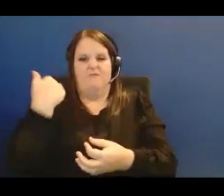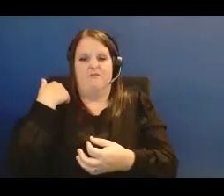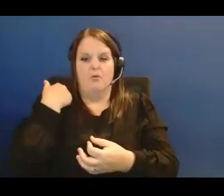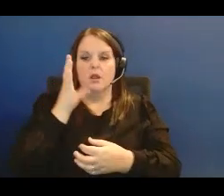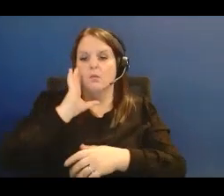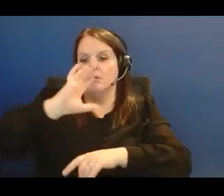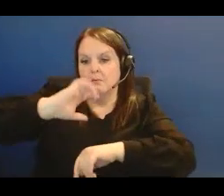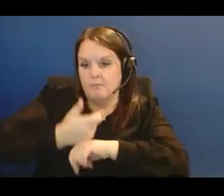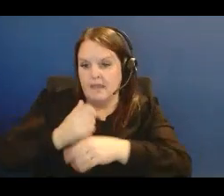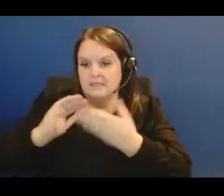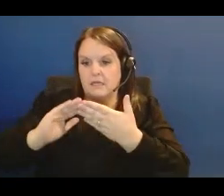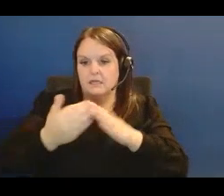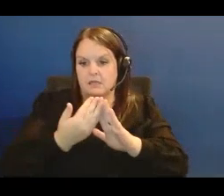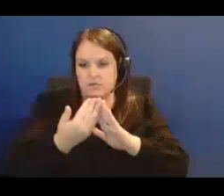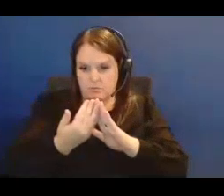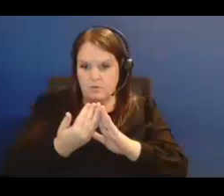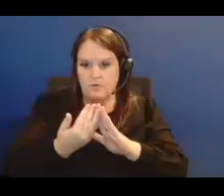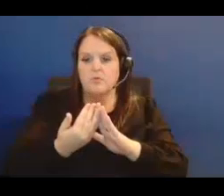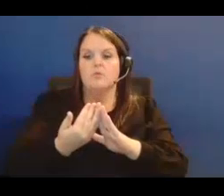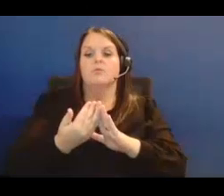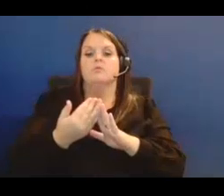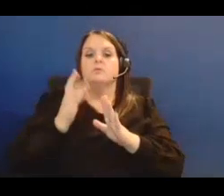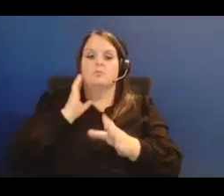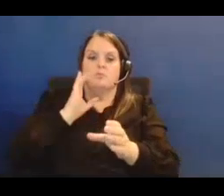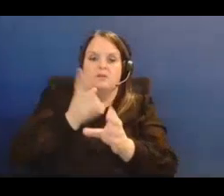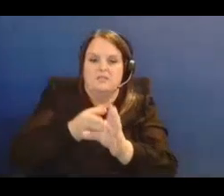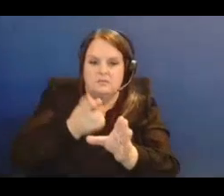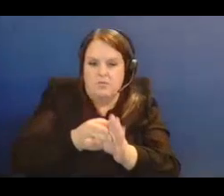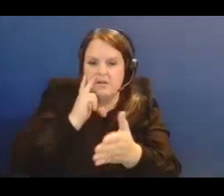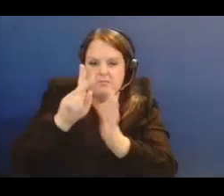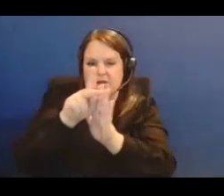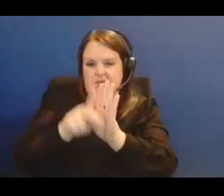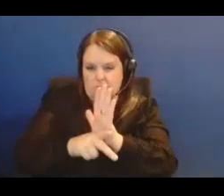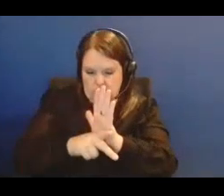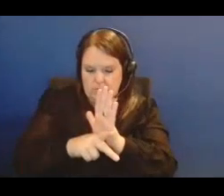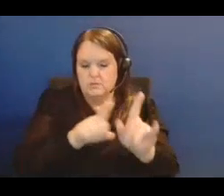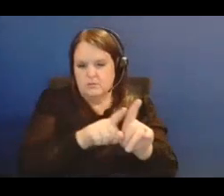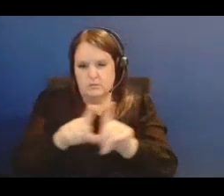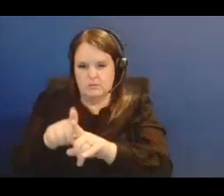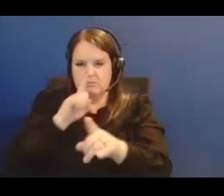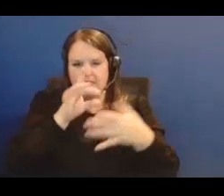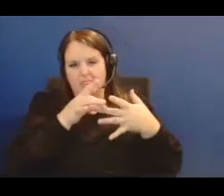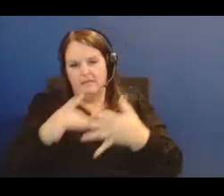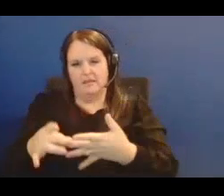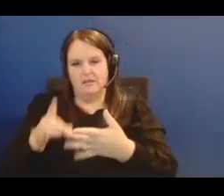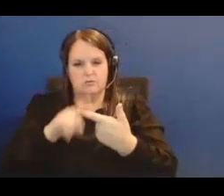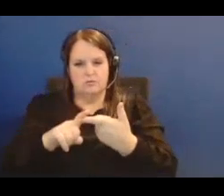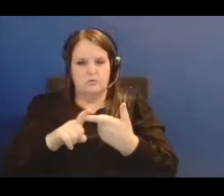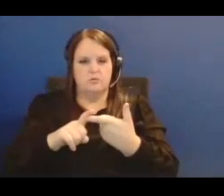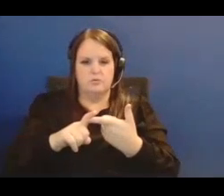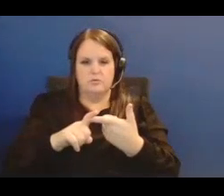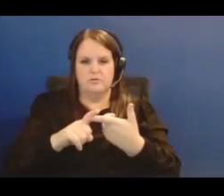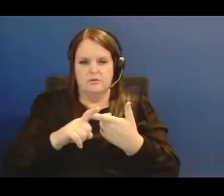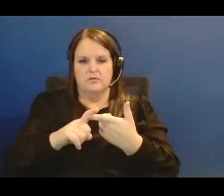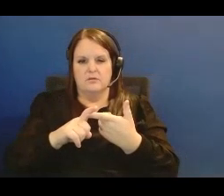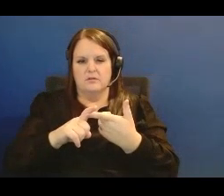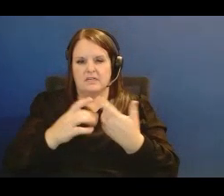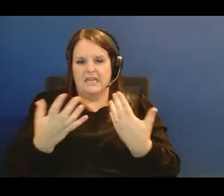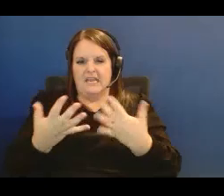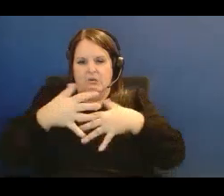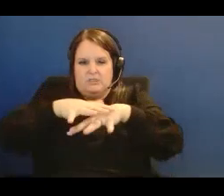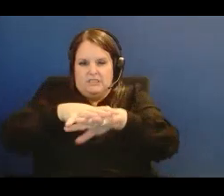based on community-based participatory principles, and which then leads us into intersectoral integration.